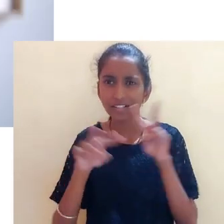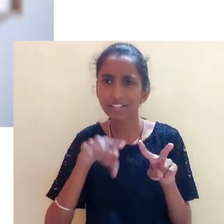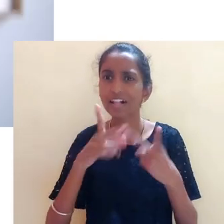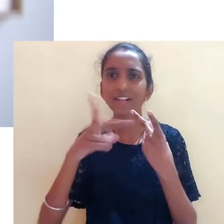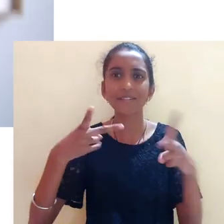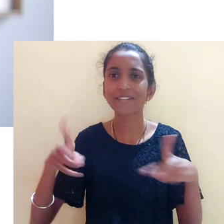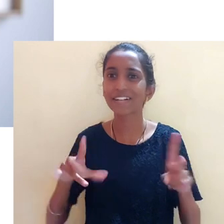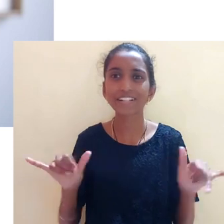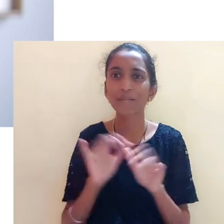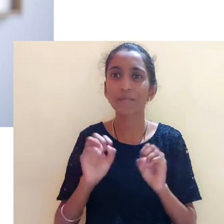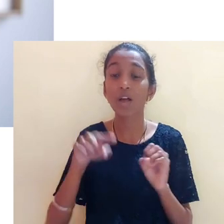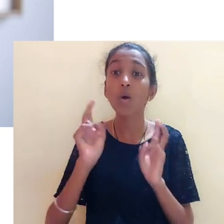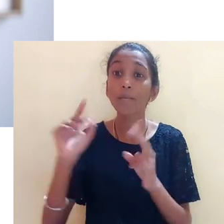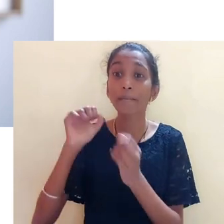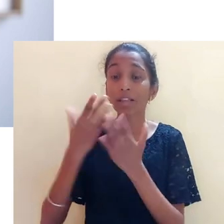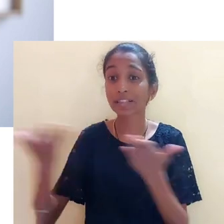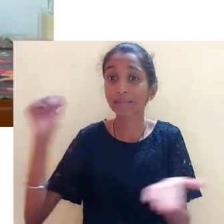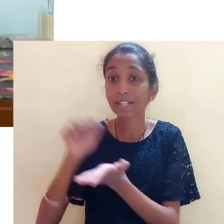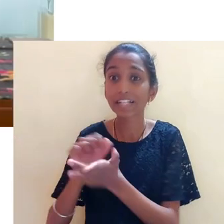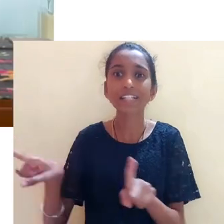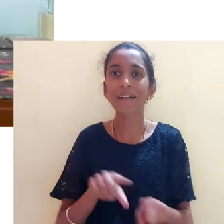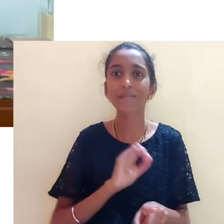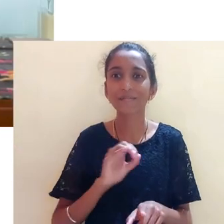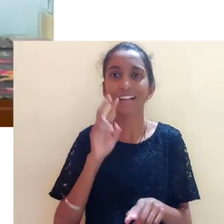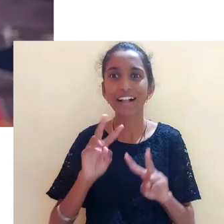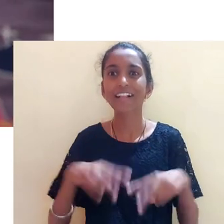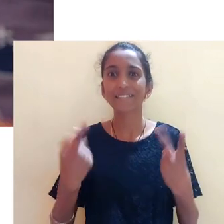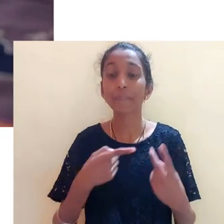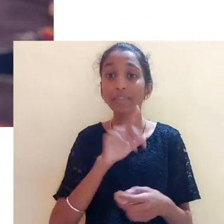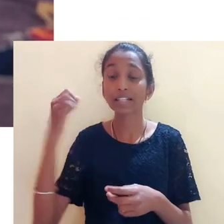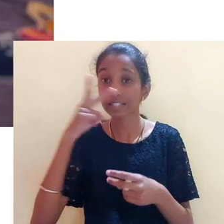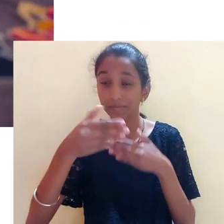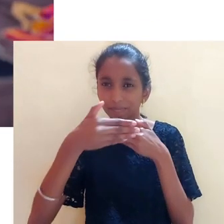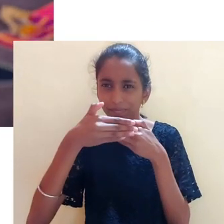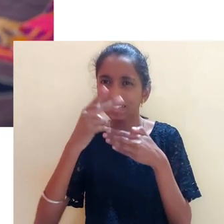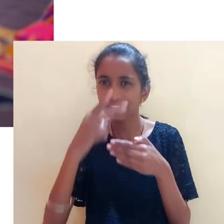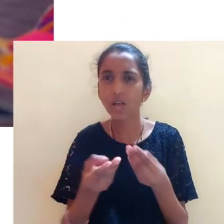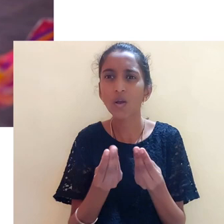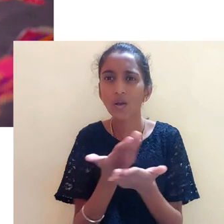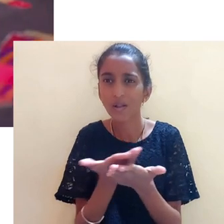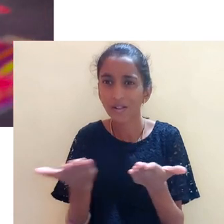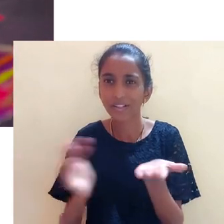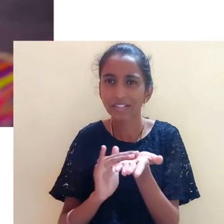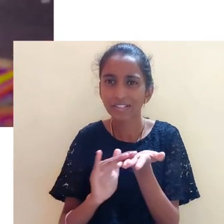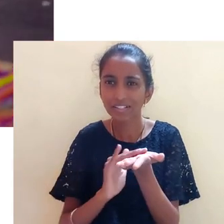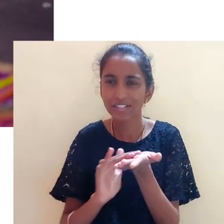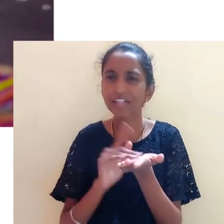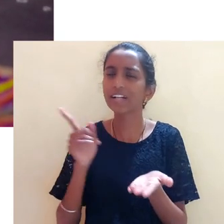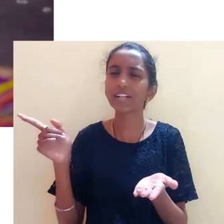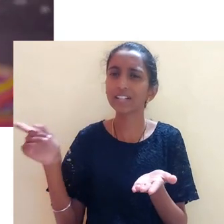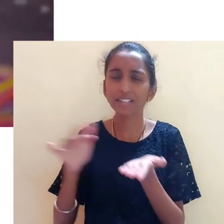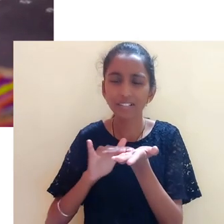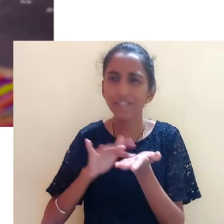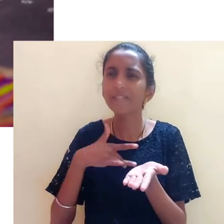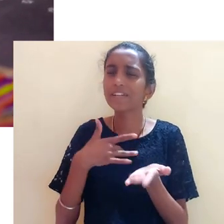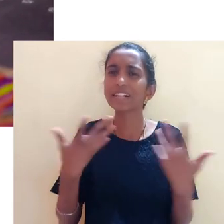Mm-hmm. So that's not usually how things are printed. So yeah, if you look closely, you can kind of see the base cloth, right? And what do you